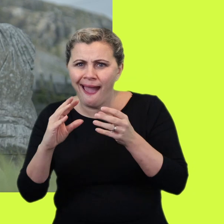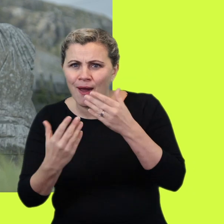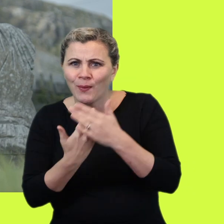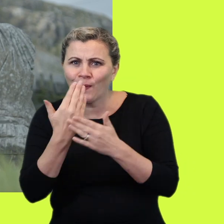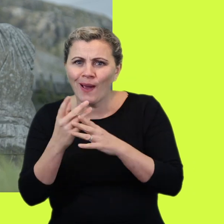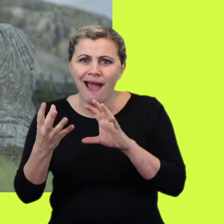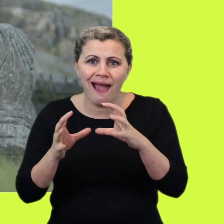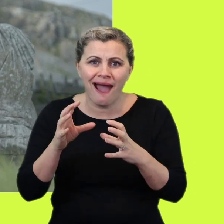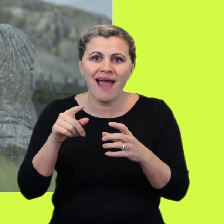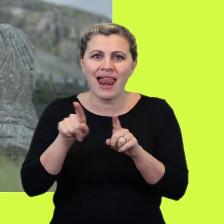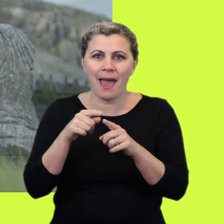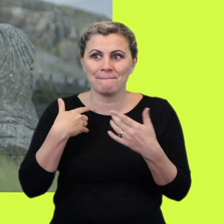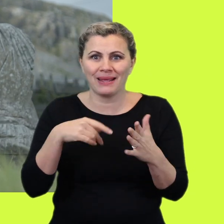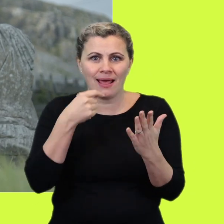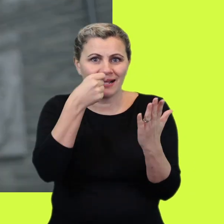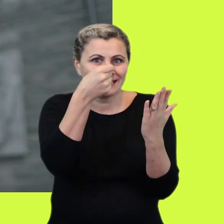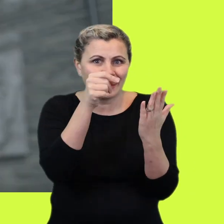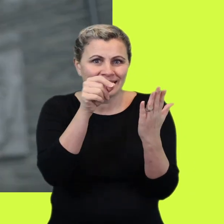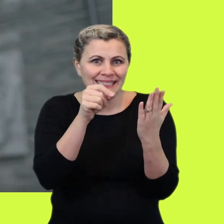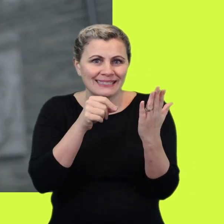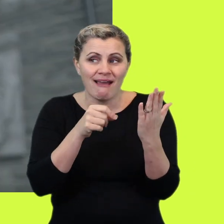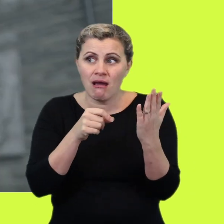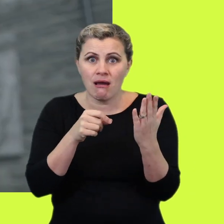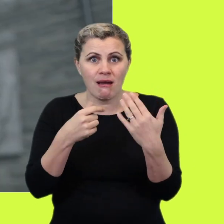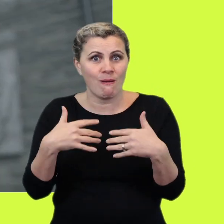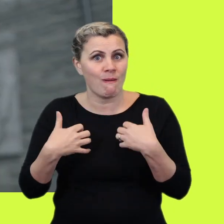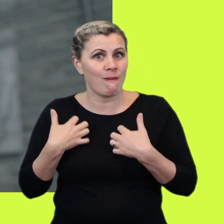of ticked every box that I wanted it to tick, to be honest.